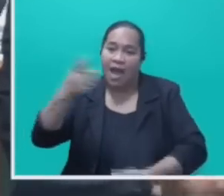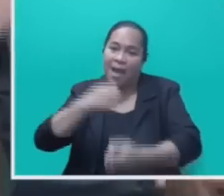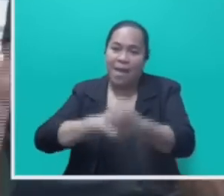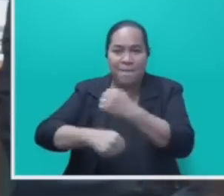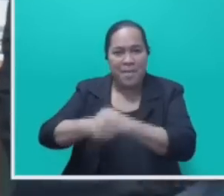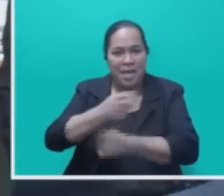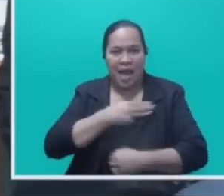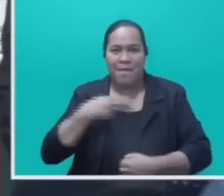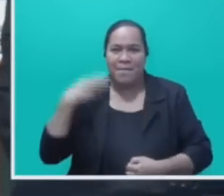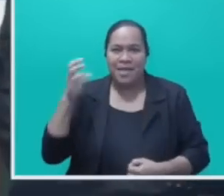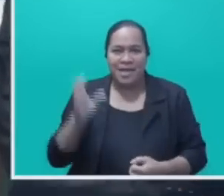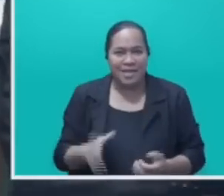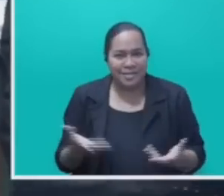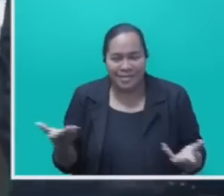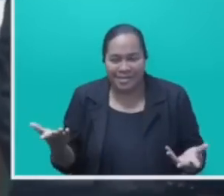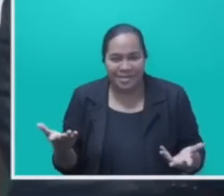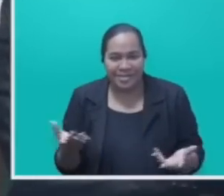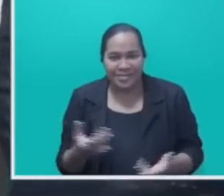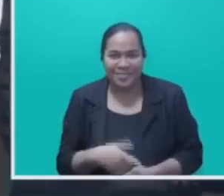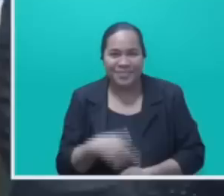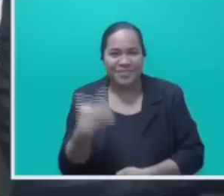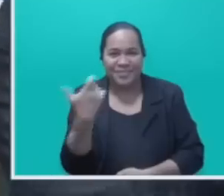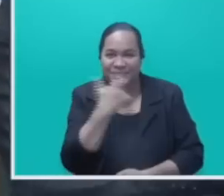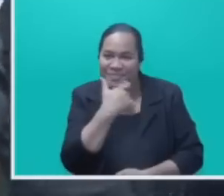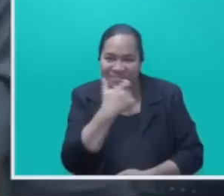and assistant